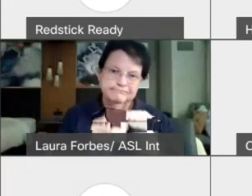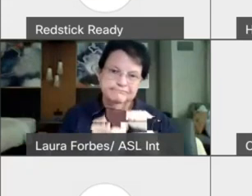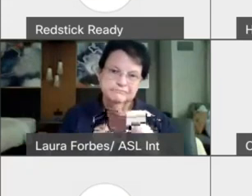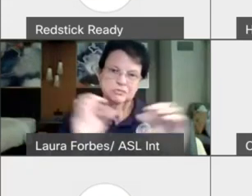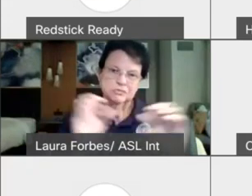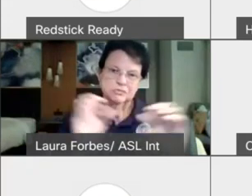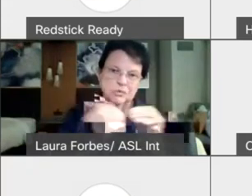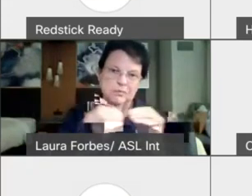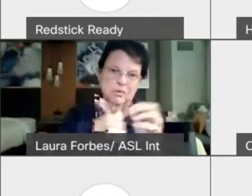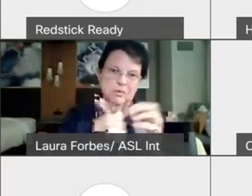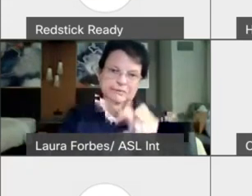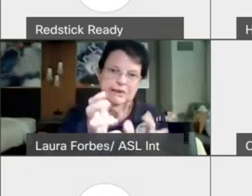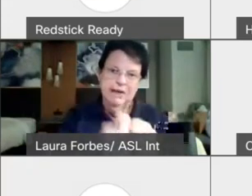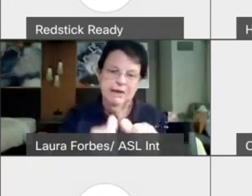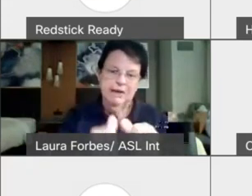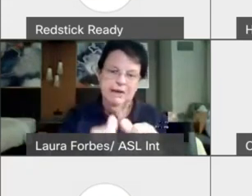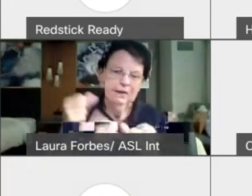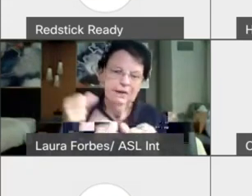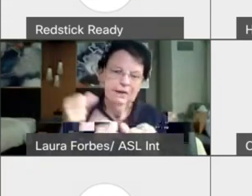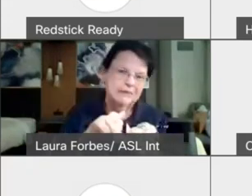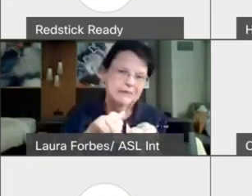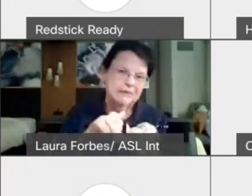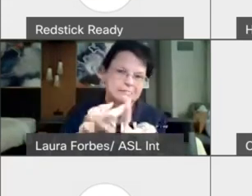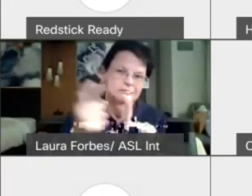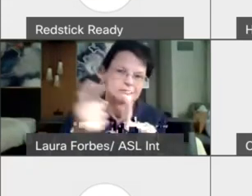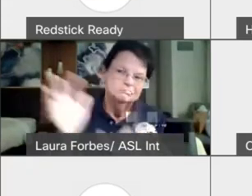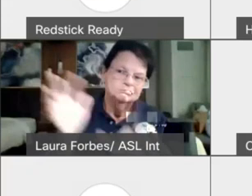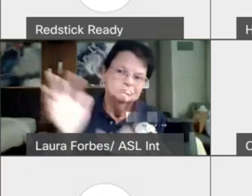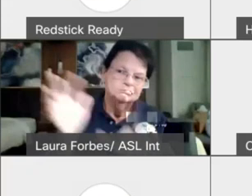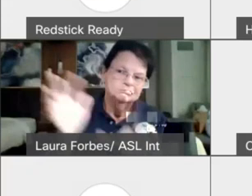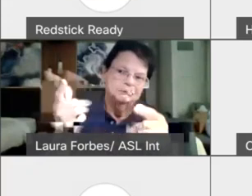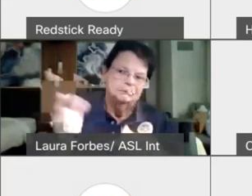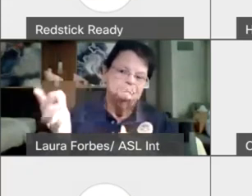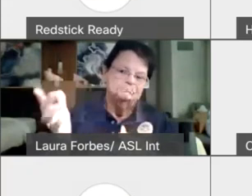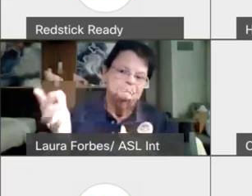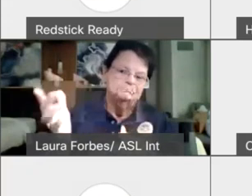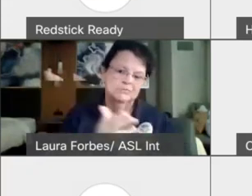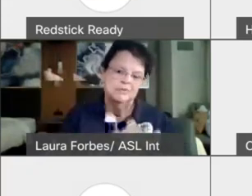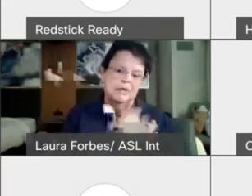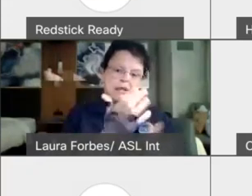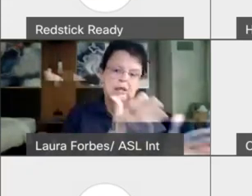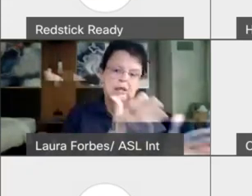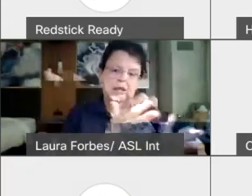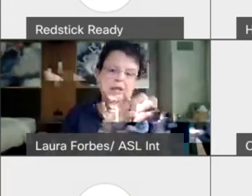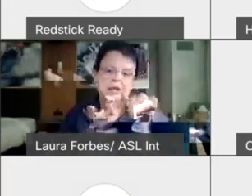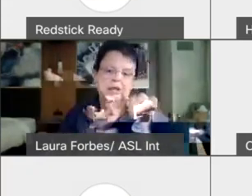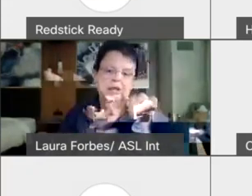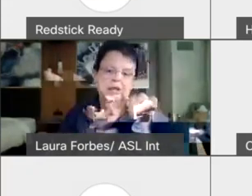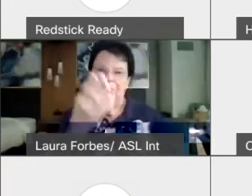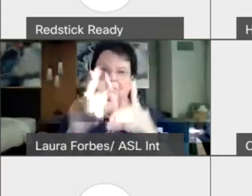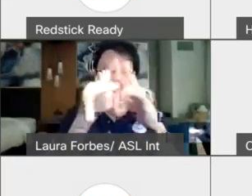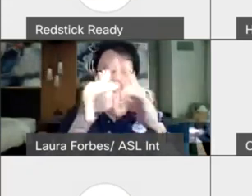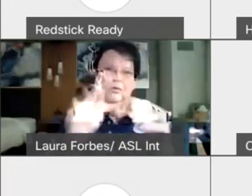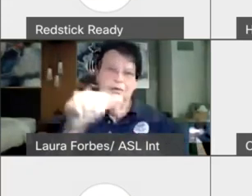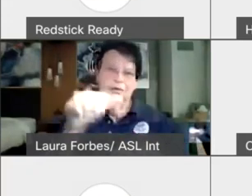is caused by any rain that we may have between now and the time that the Operation Blue Roof folks could come